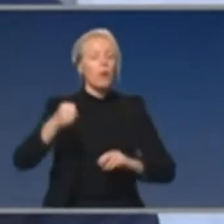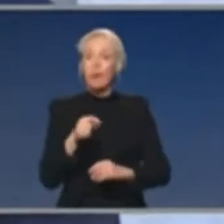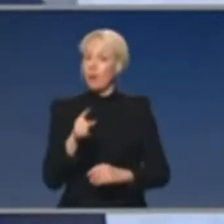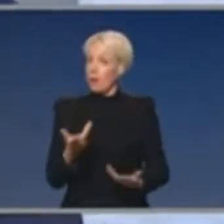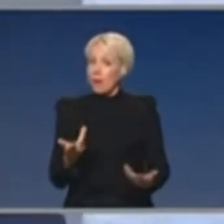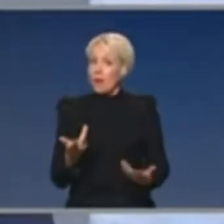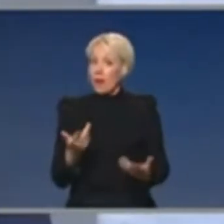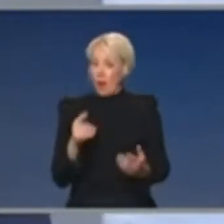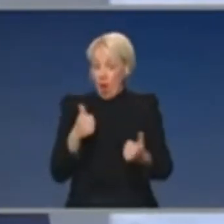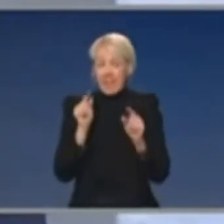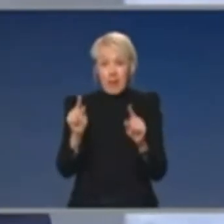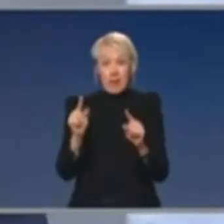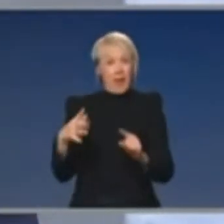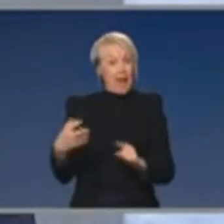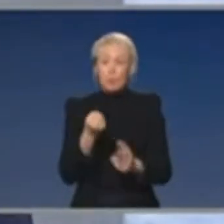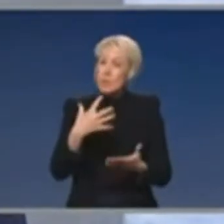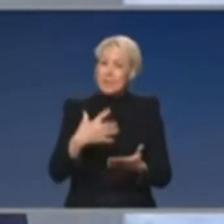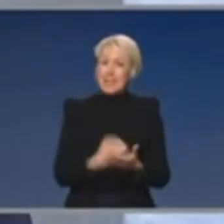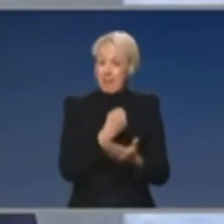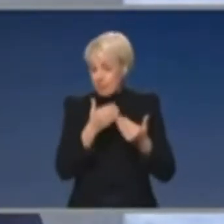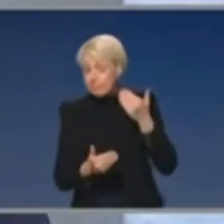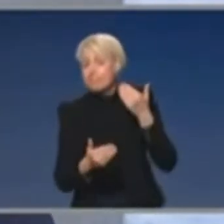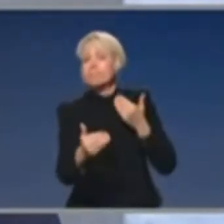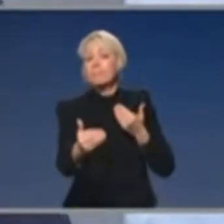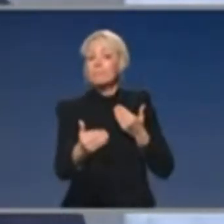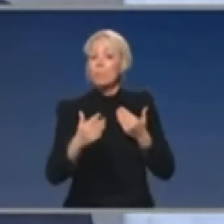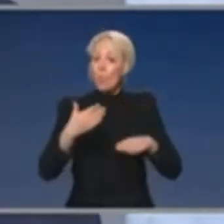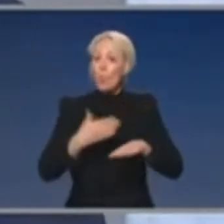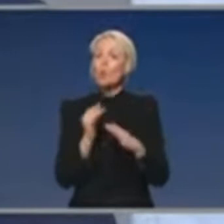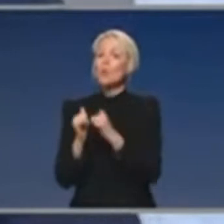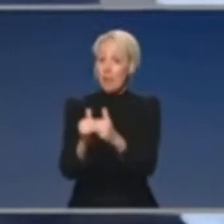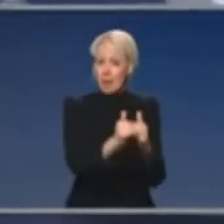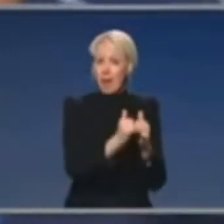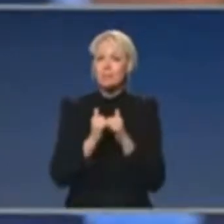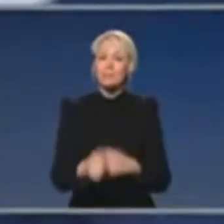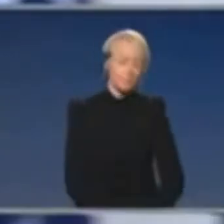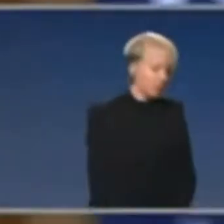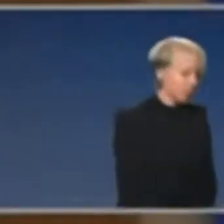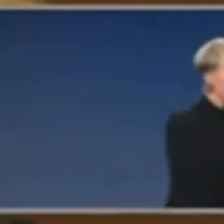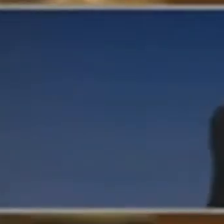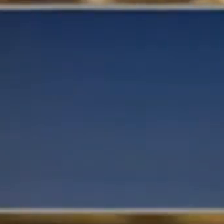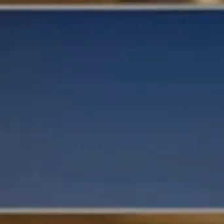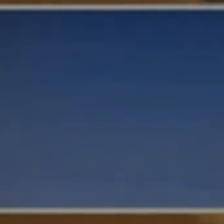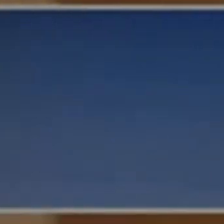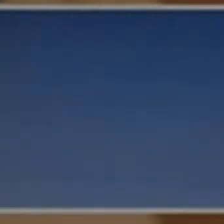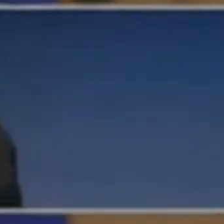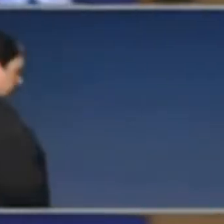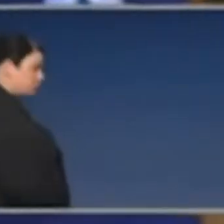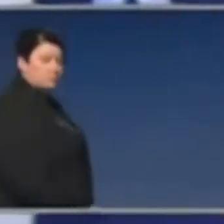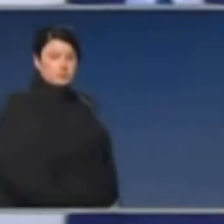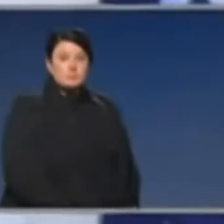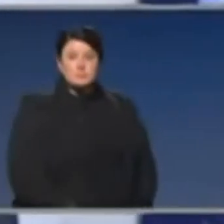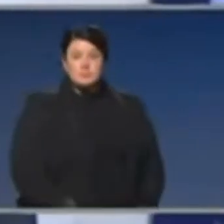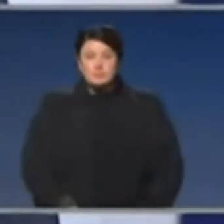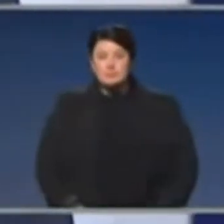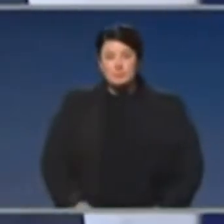we've got to keep Australia safe, we've got to keep Australia together. That's what we're doing. Peter. Prime Minister, thank you very much. Look,